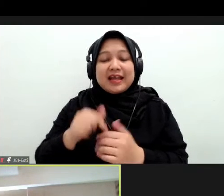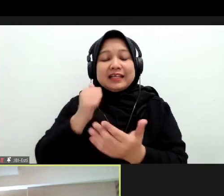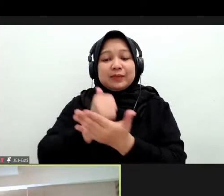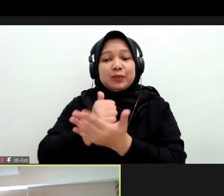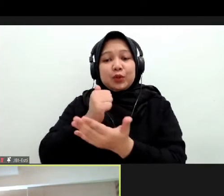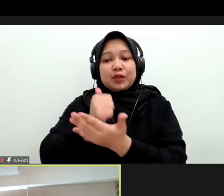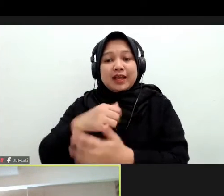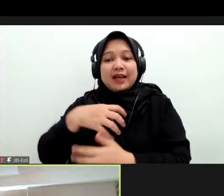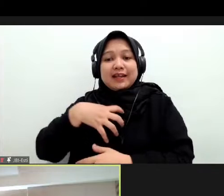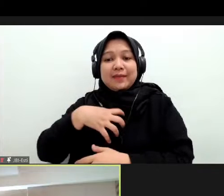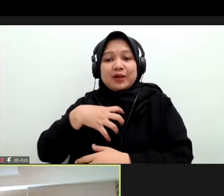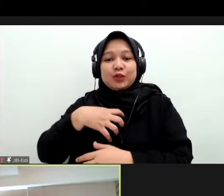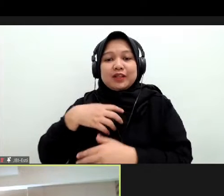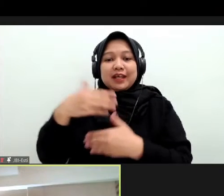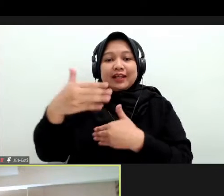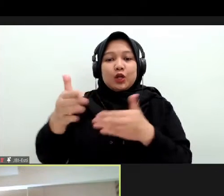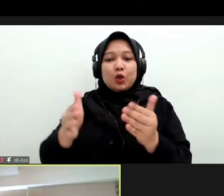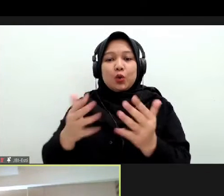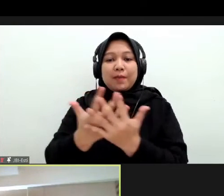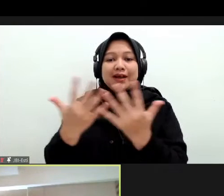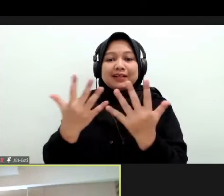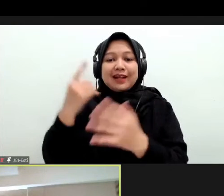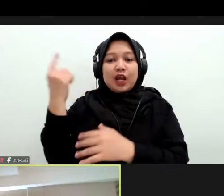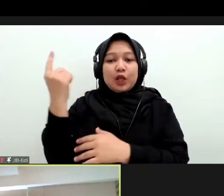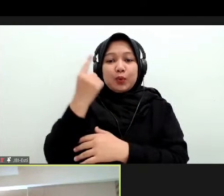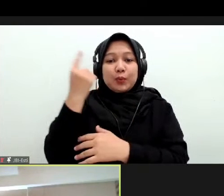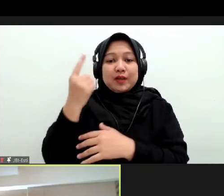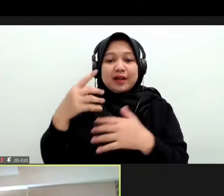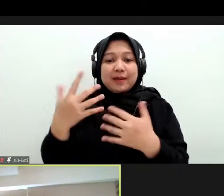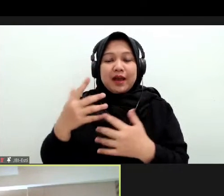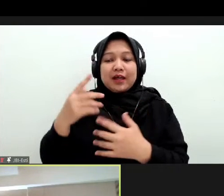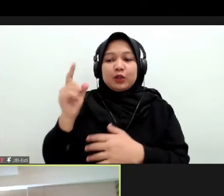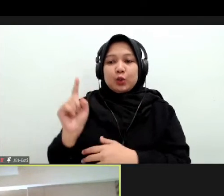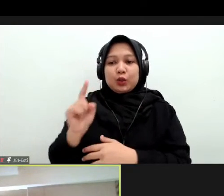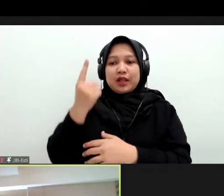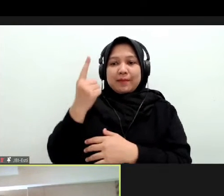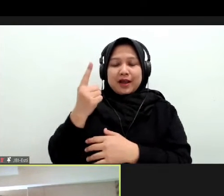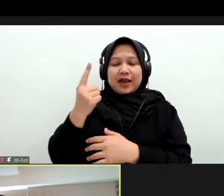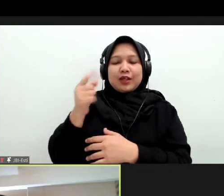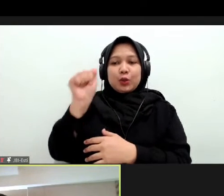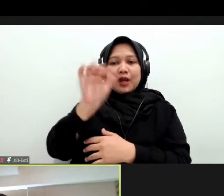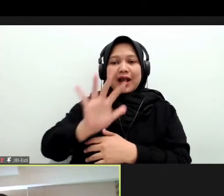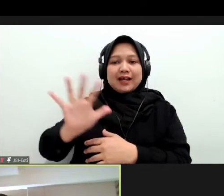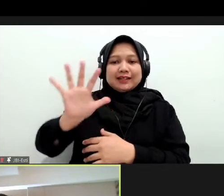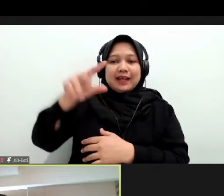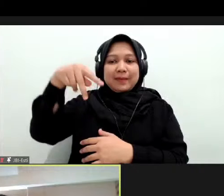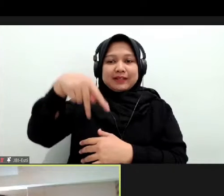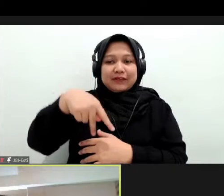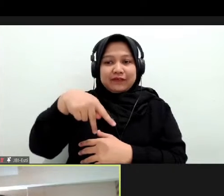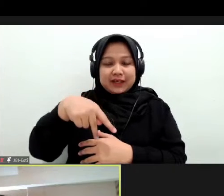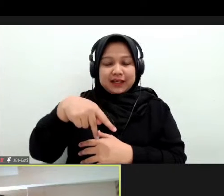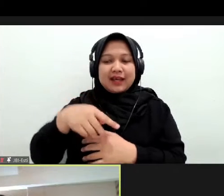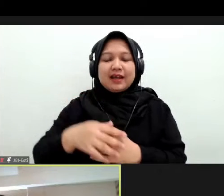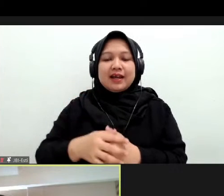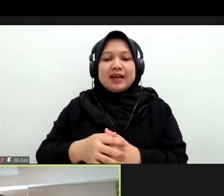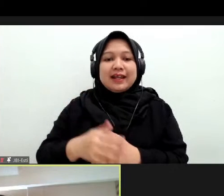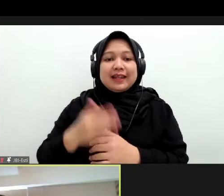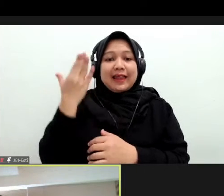and typology, particularly in Asia Pacific context. Mas Hanung also has elaborated comprehensively about the